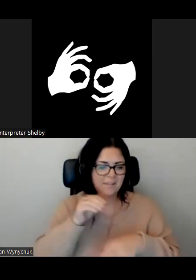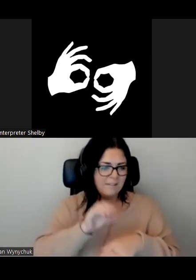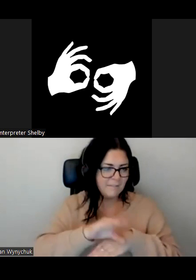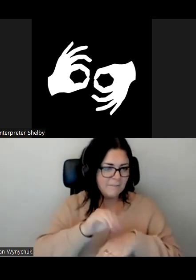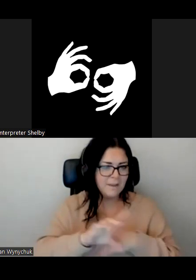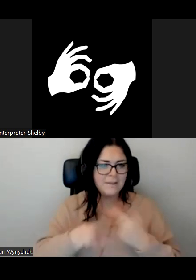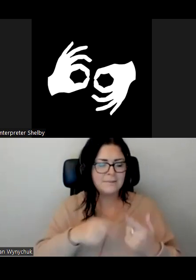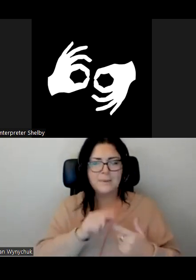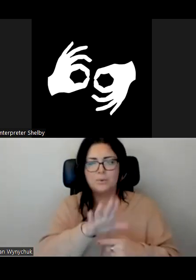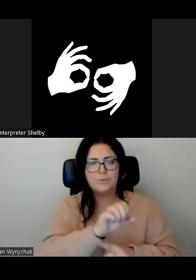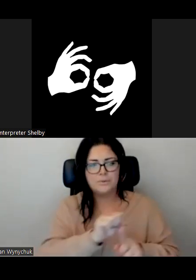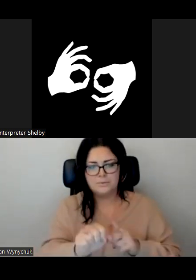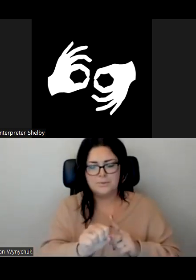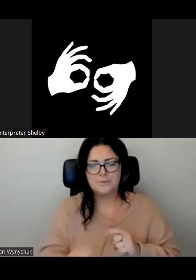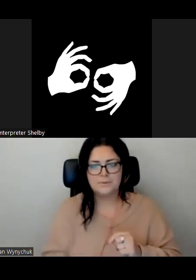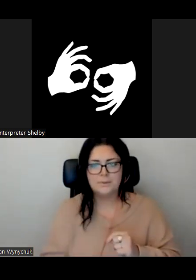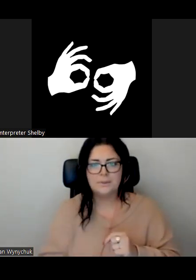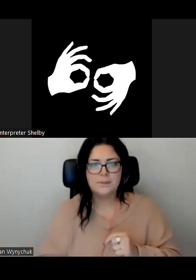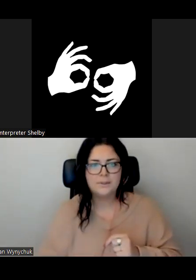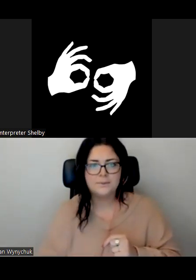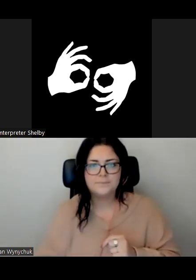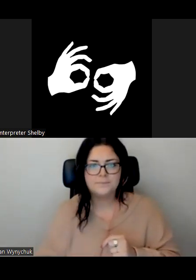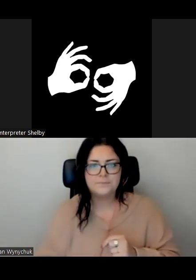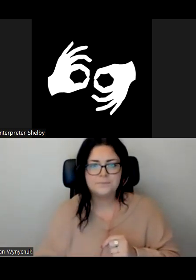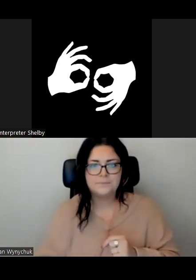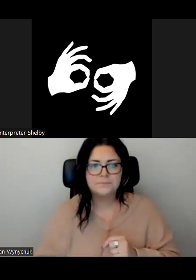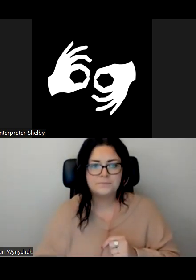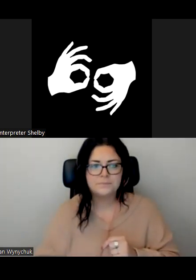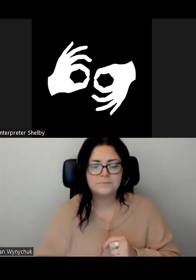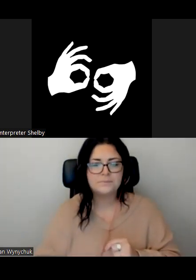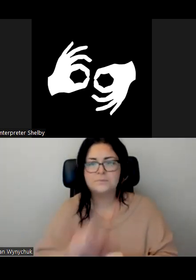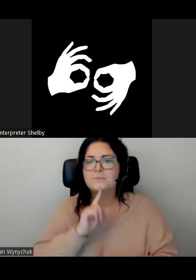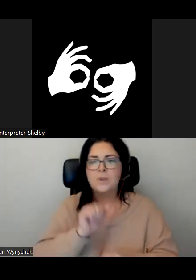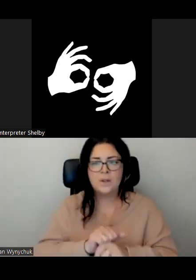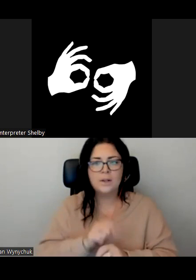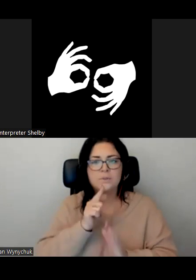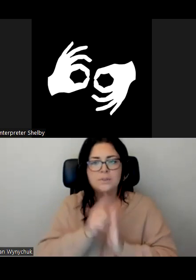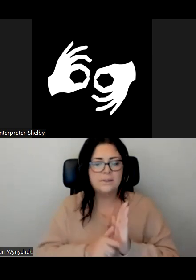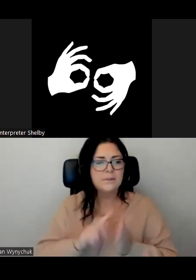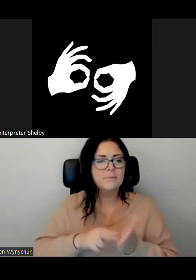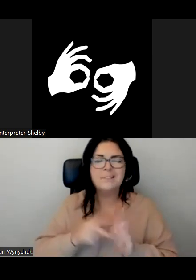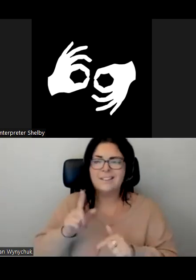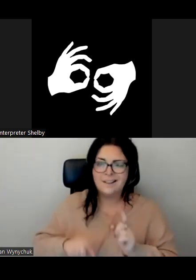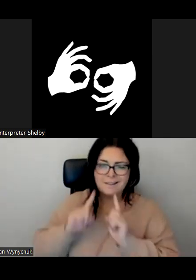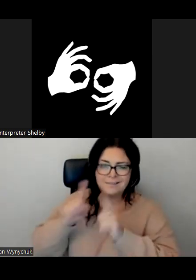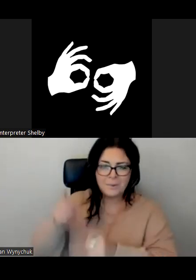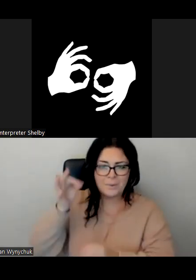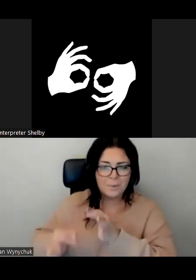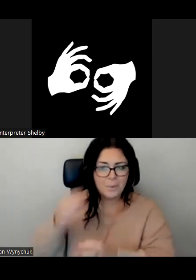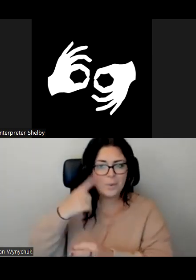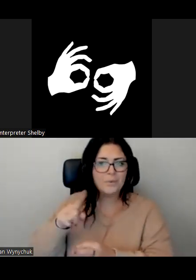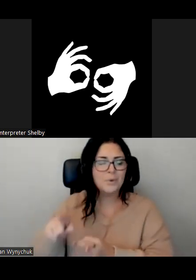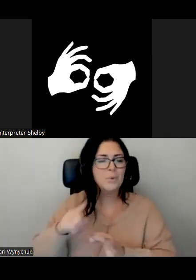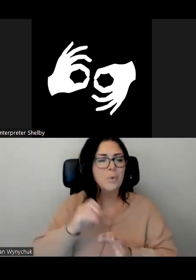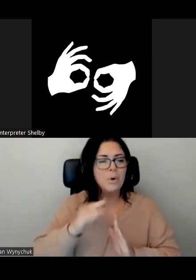what it is you're looking for. They're not going to provide any legal work. So that means they can't go to court for you and they can't fill out any